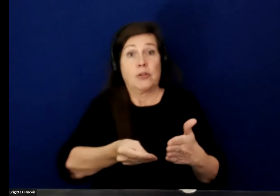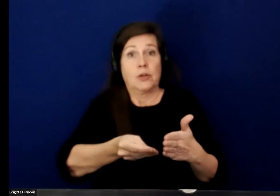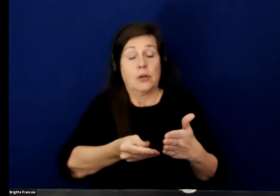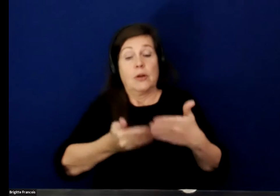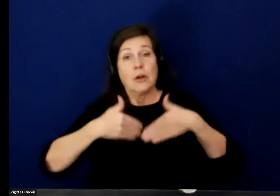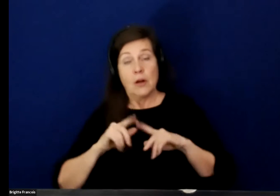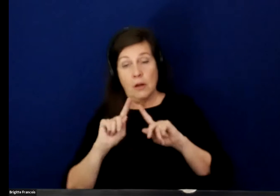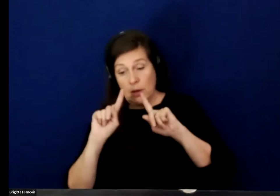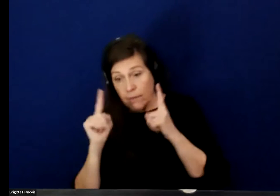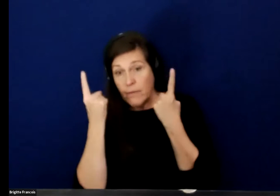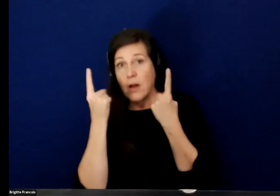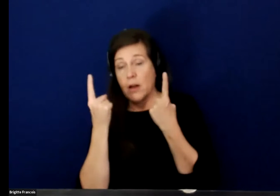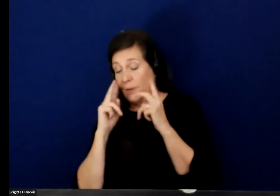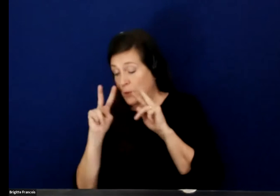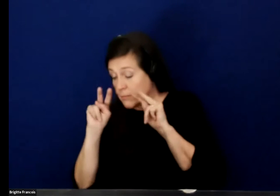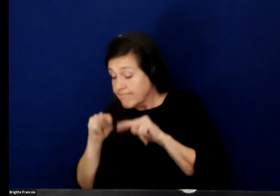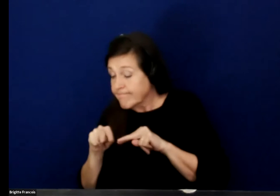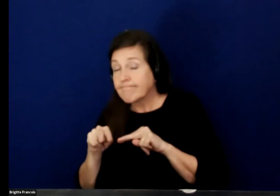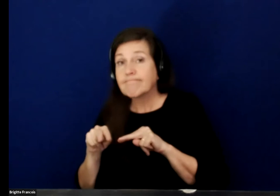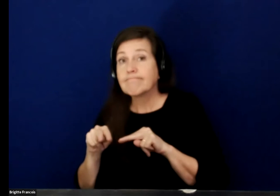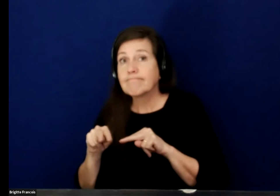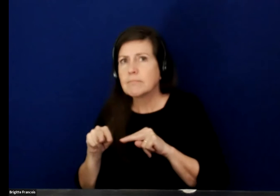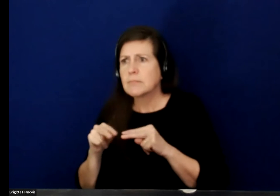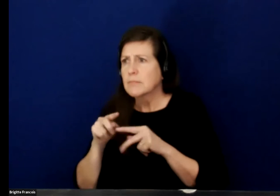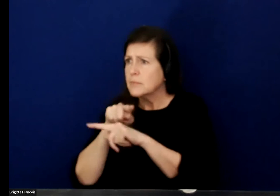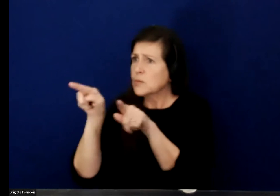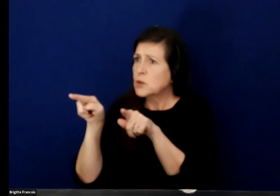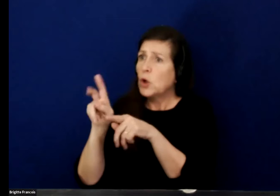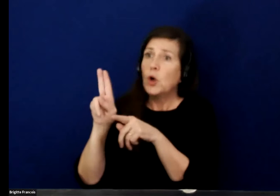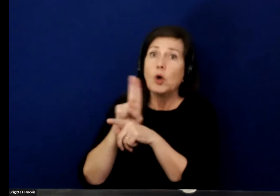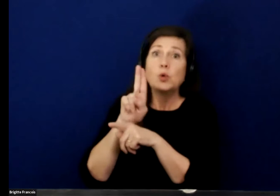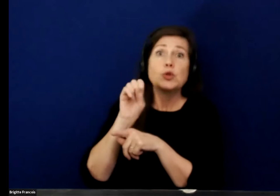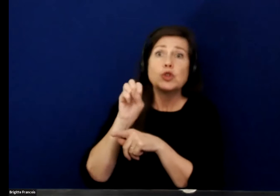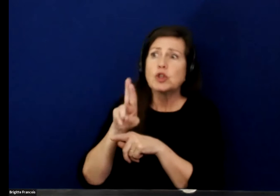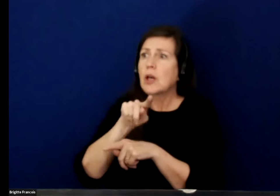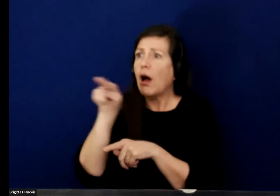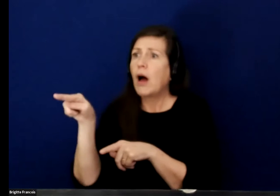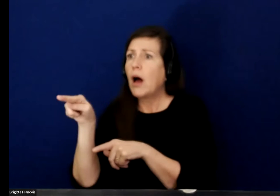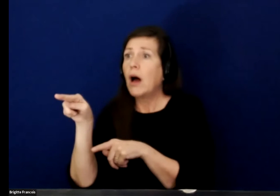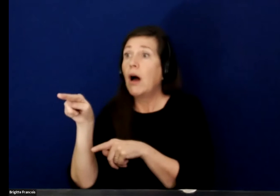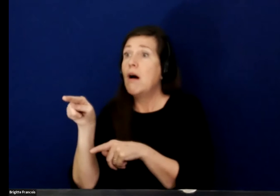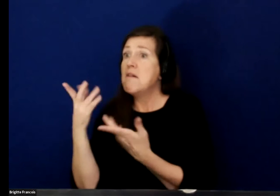is the needs from users and what is the needs from people with disabilities.